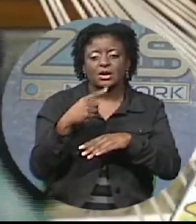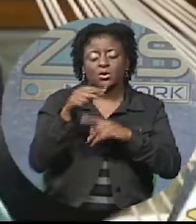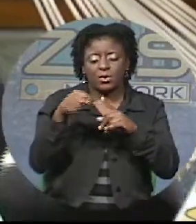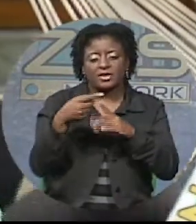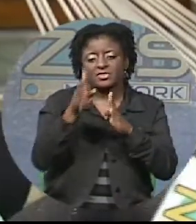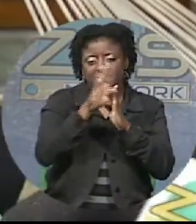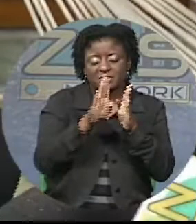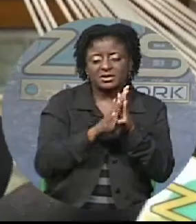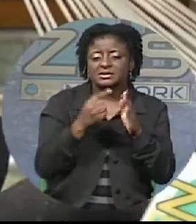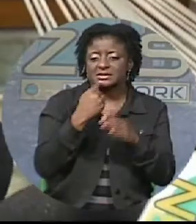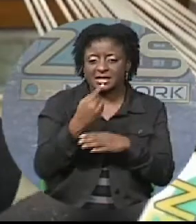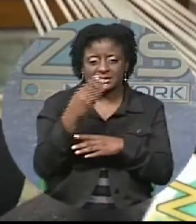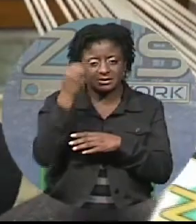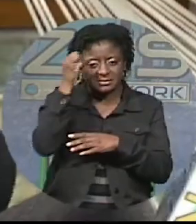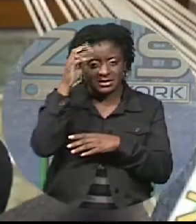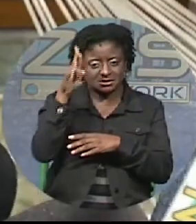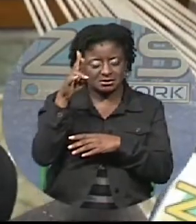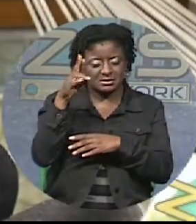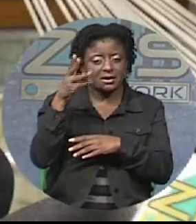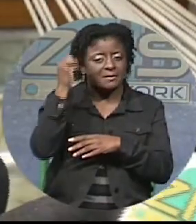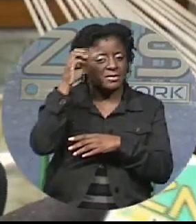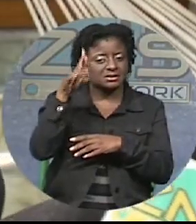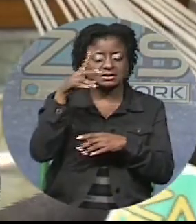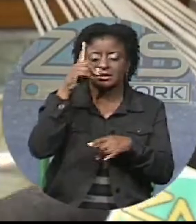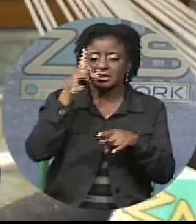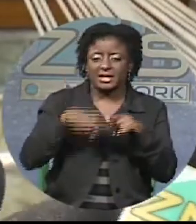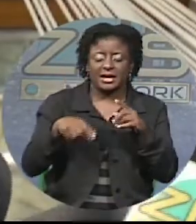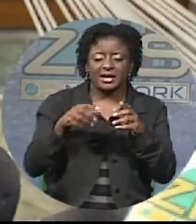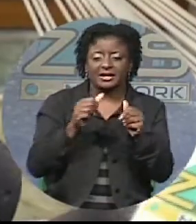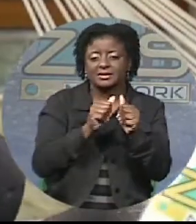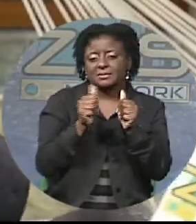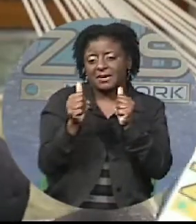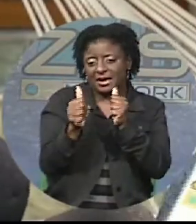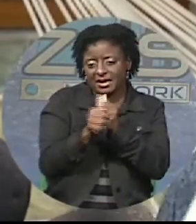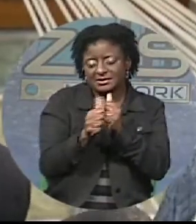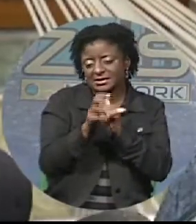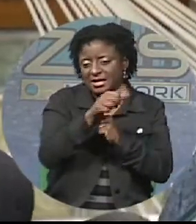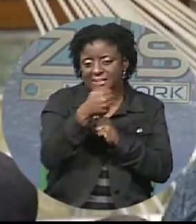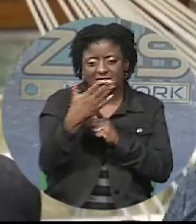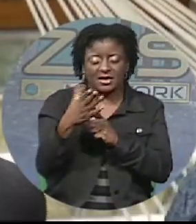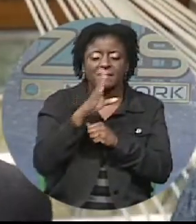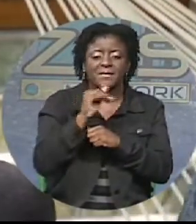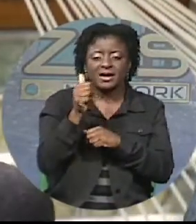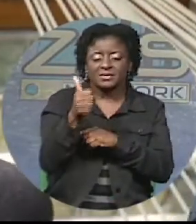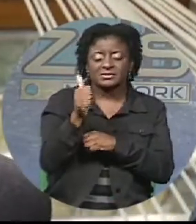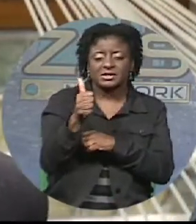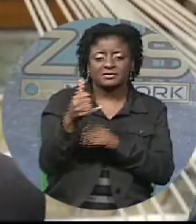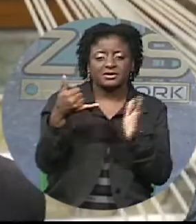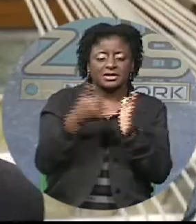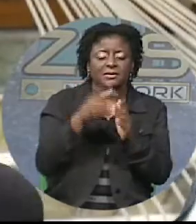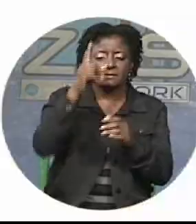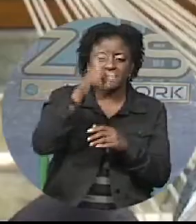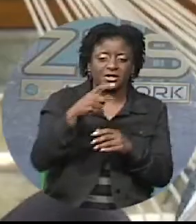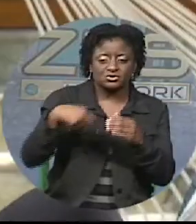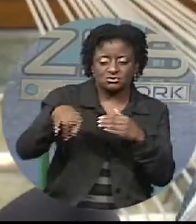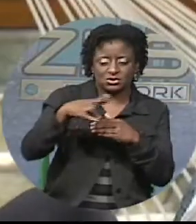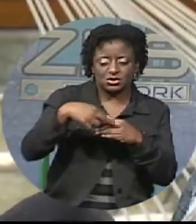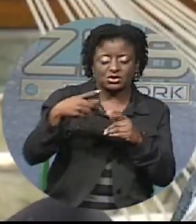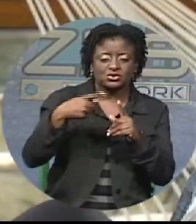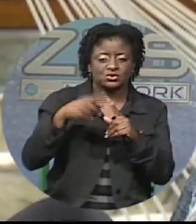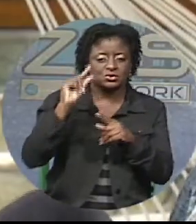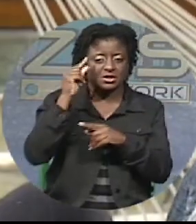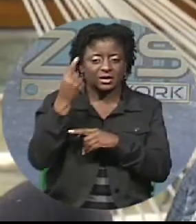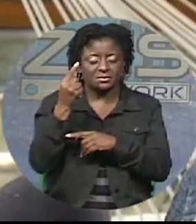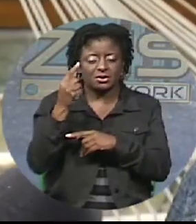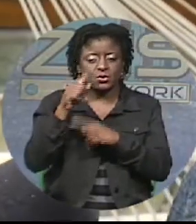bill says minister can't pass anything by himself. Minister means government. It must return to the government. When people